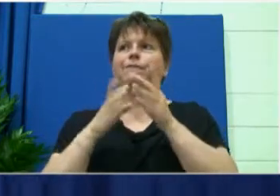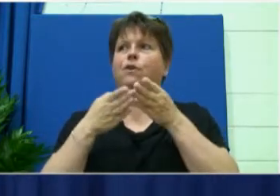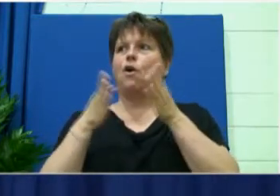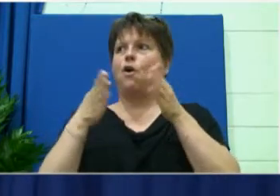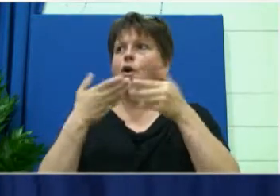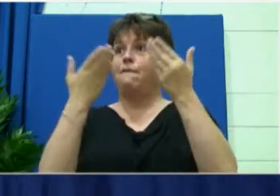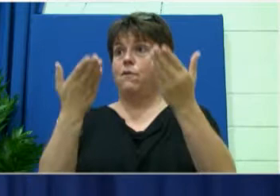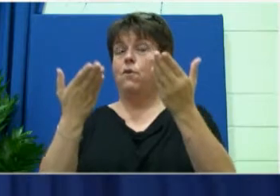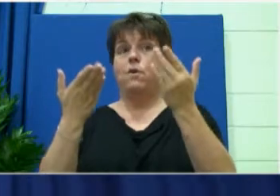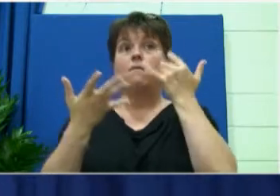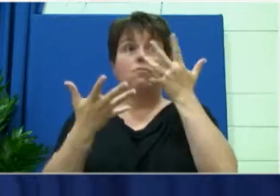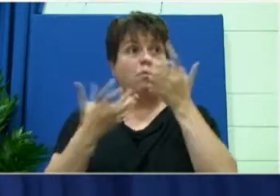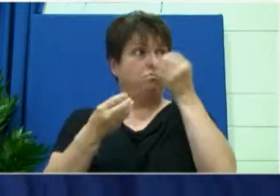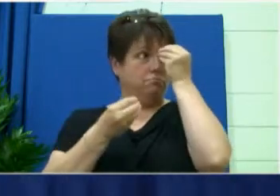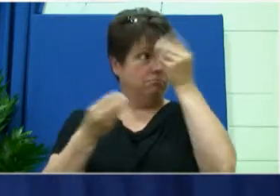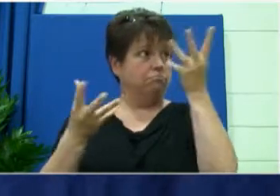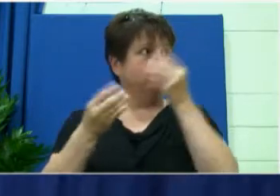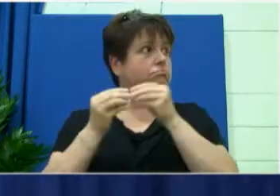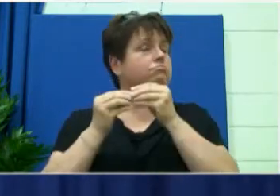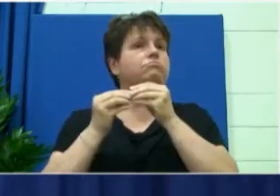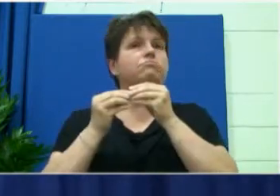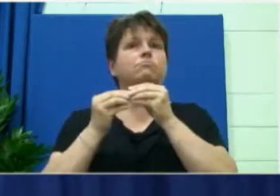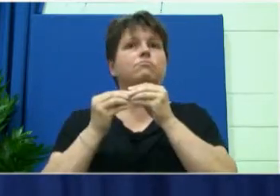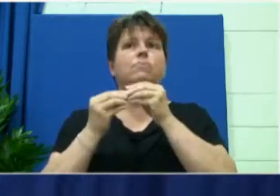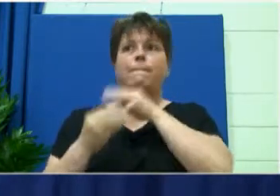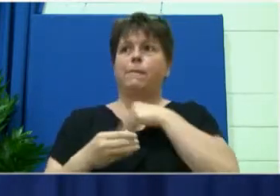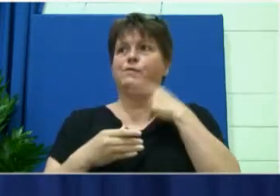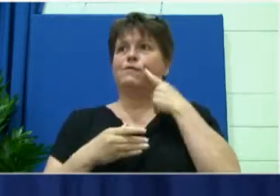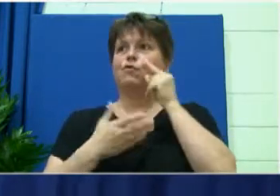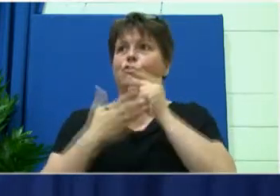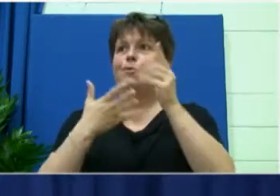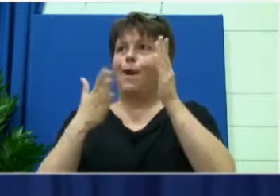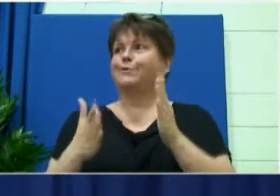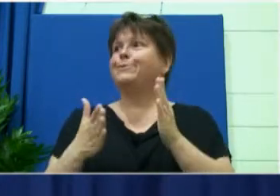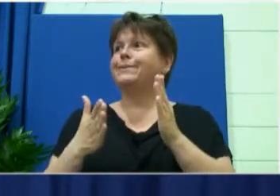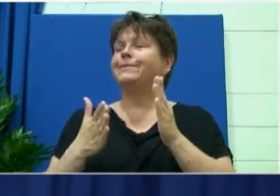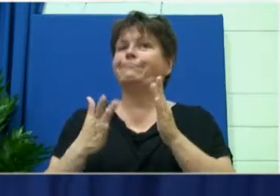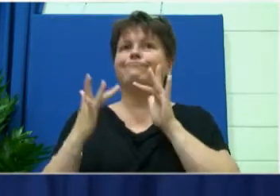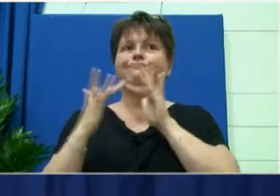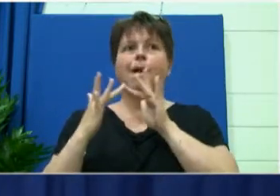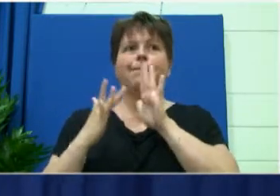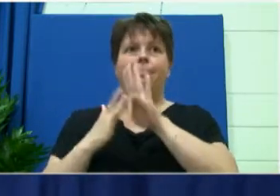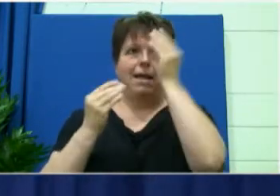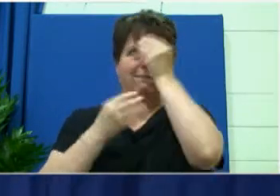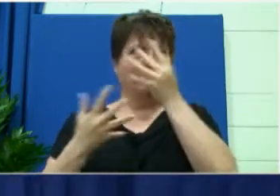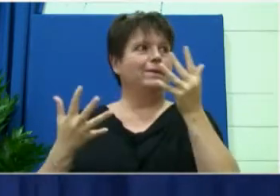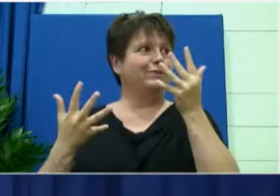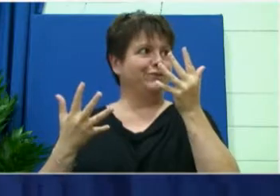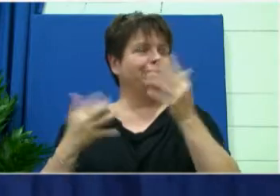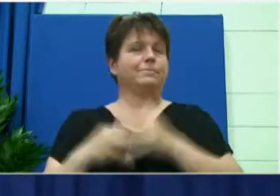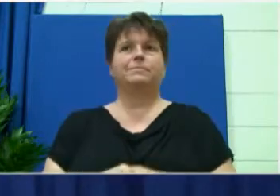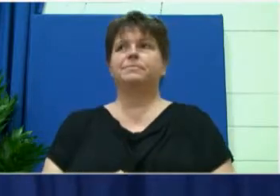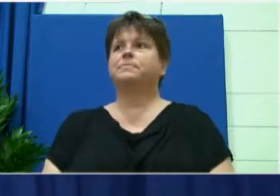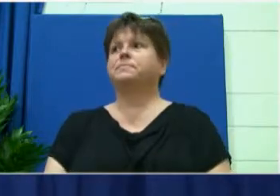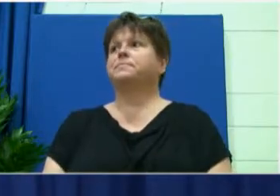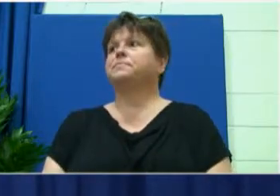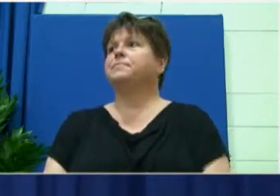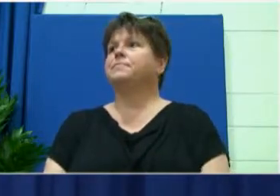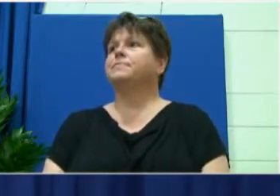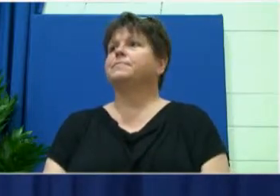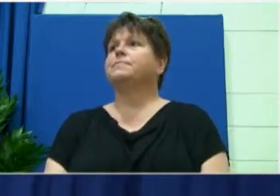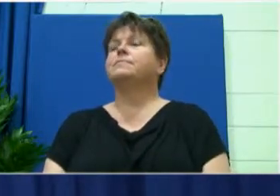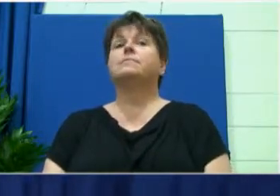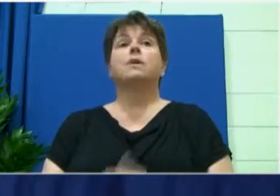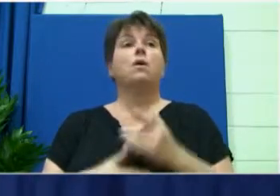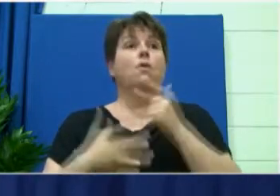and Friends. If you'd like more information or wish to purchase a membership for your graduate, please contact Suzanne Christ or Candy Snyder. As